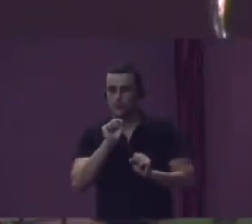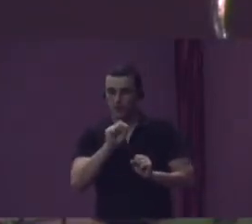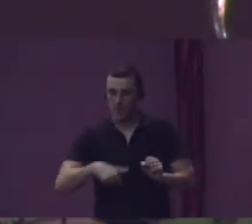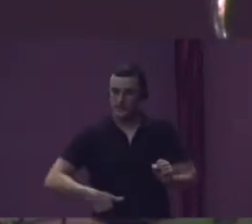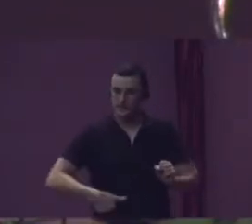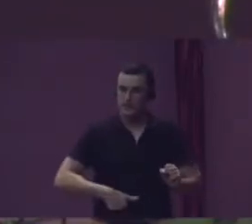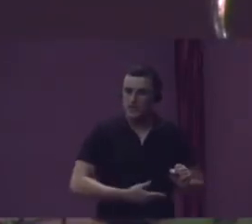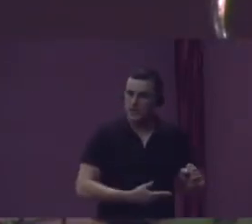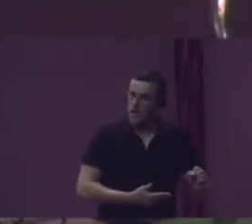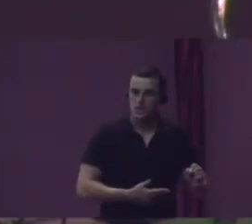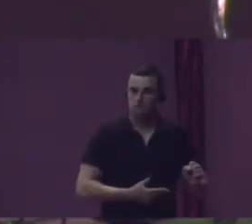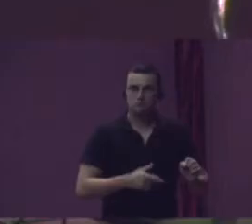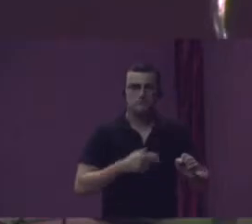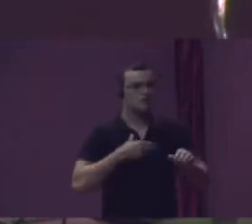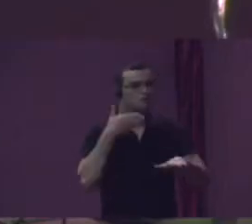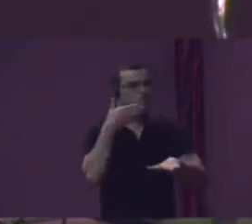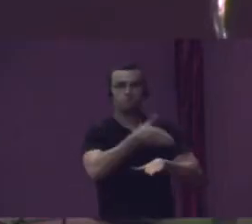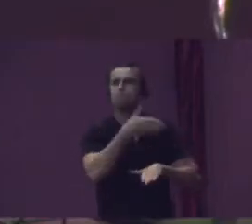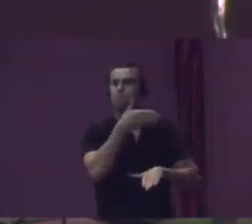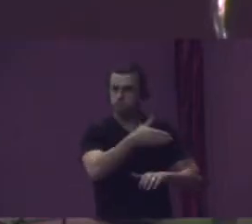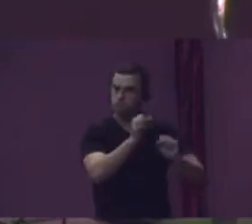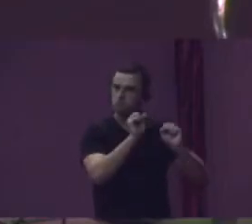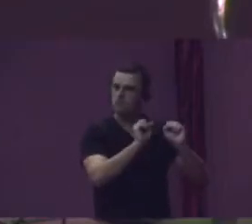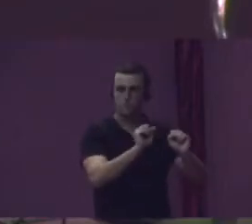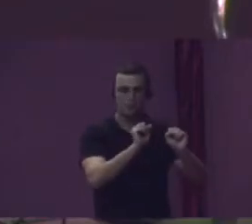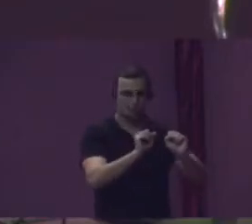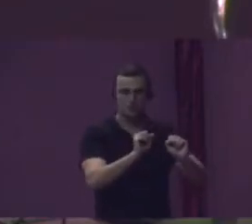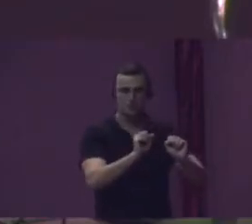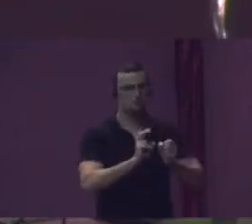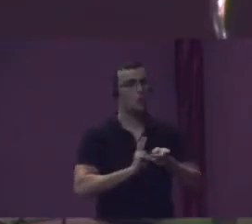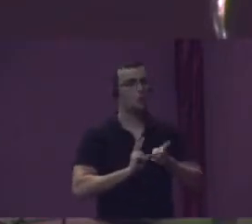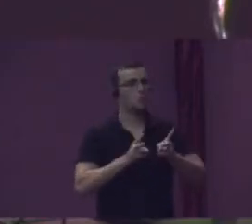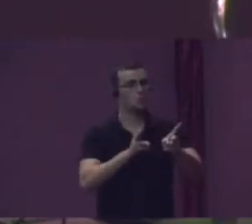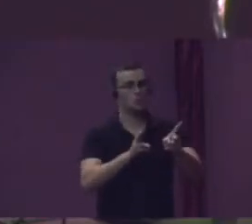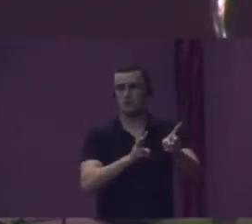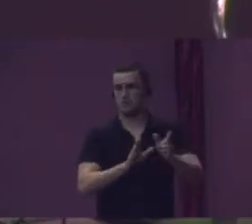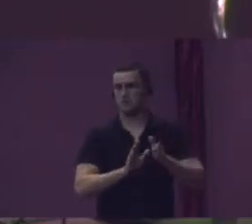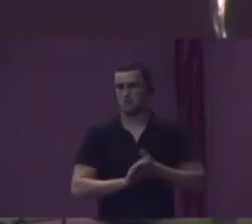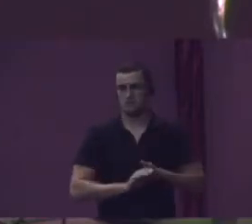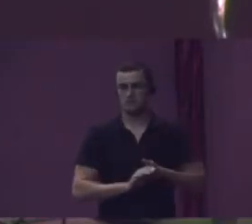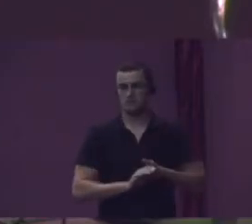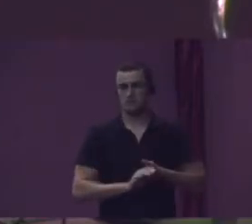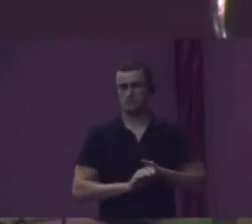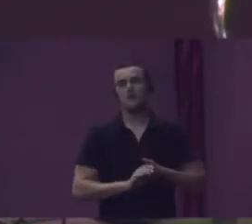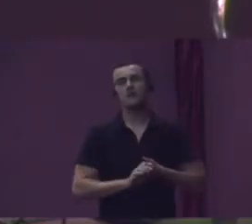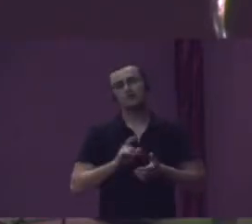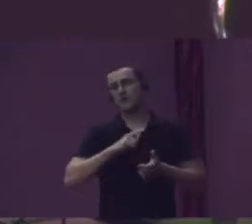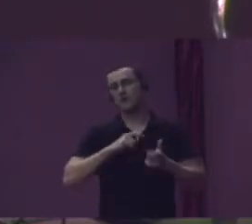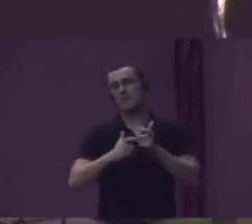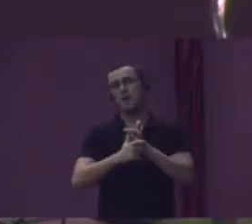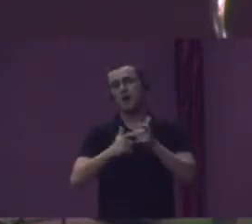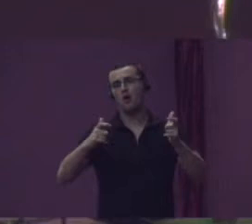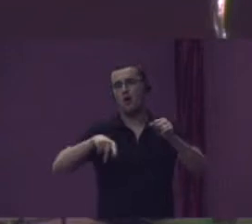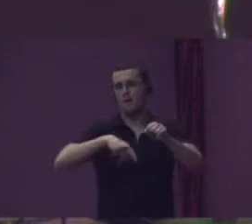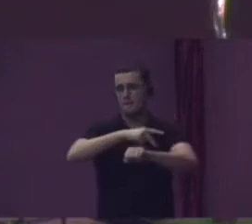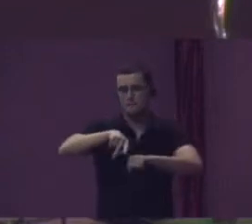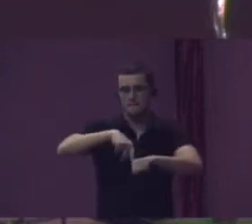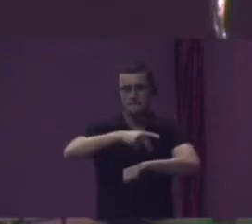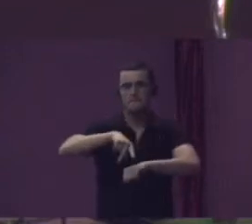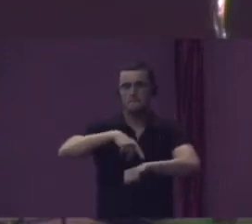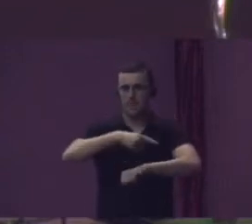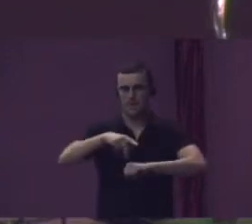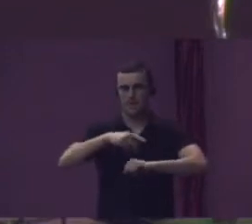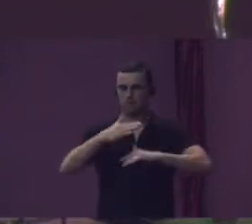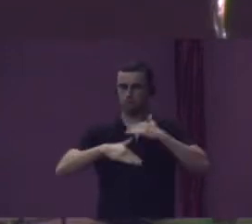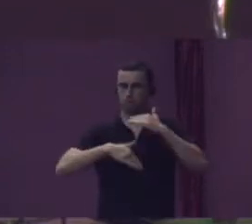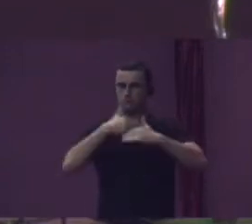It's also likely, as is true of developing countries or communities struggling to improve their health conditions, that people in Puerto Rico were